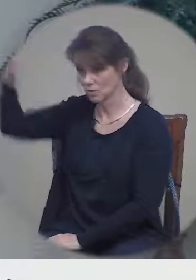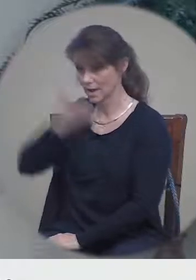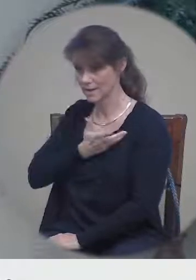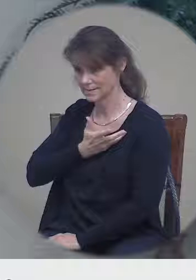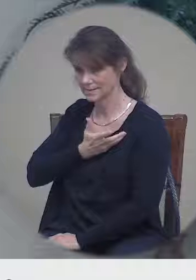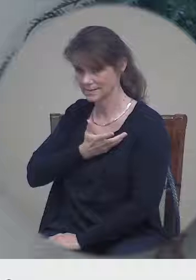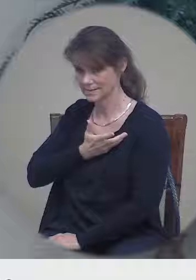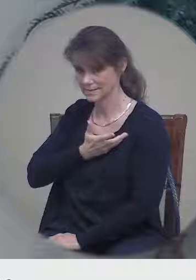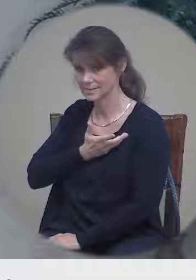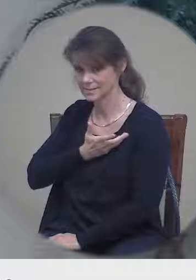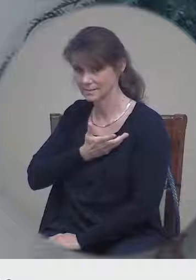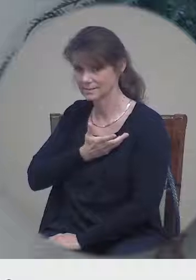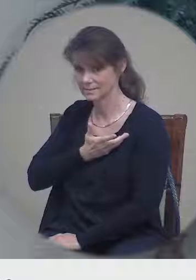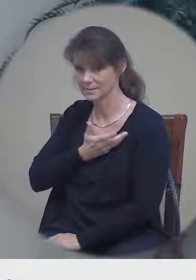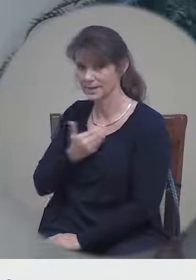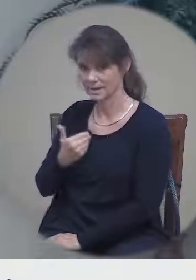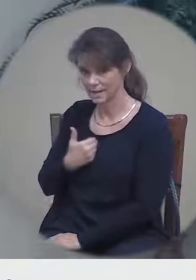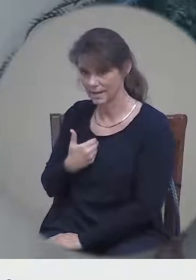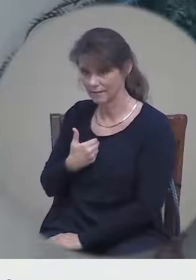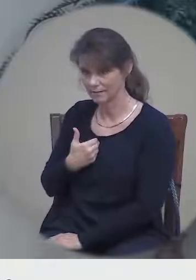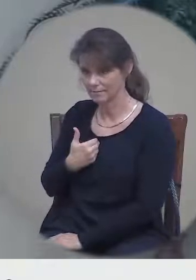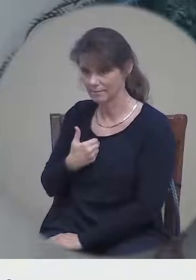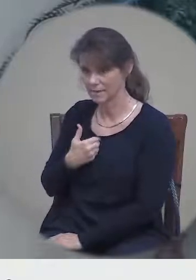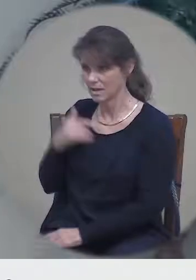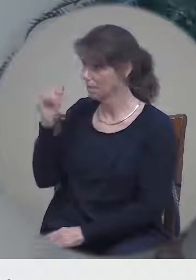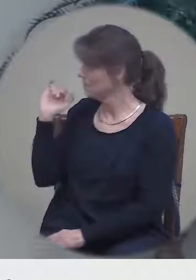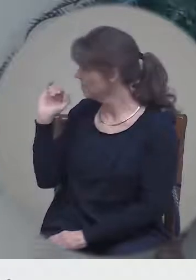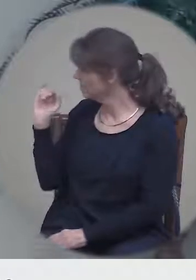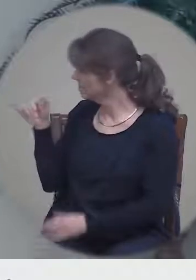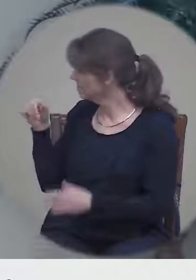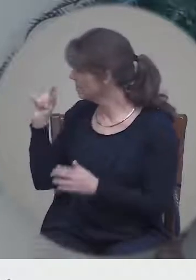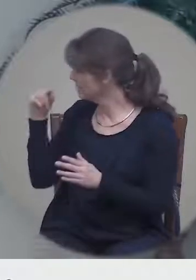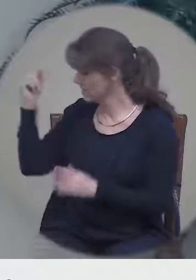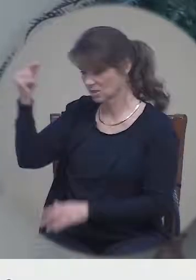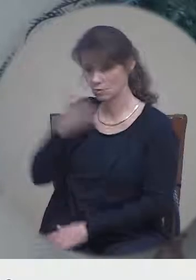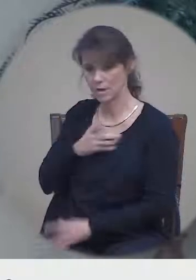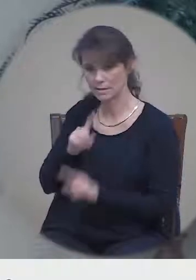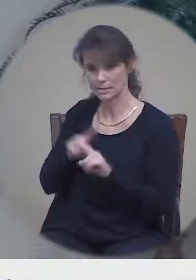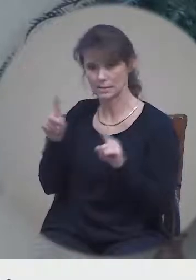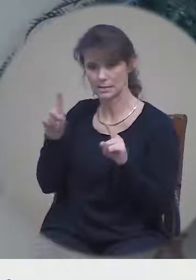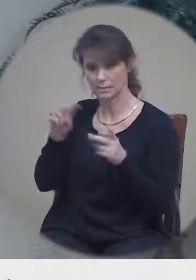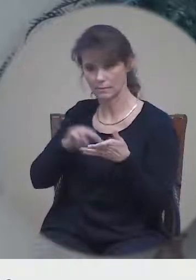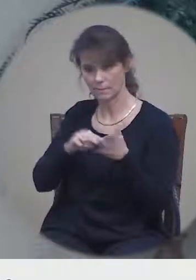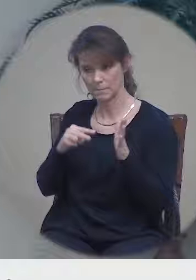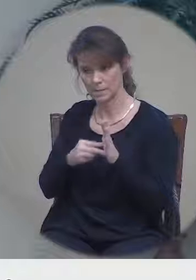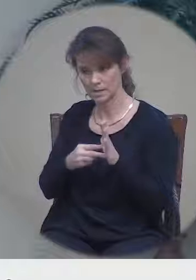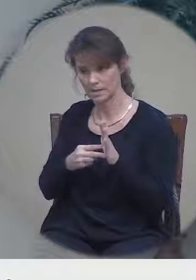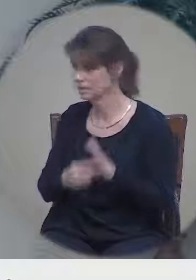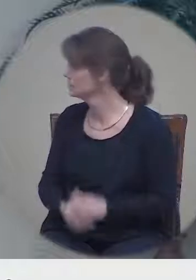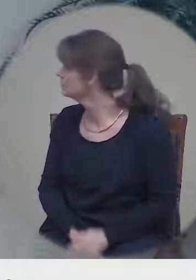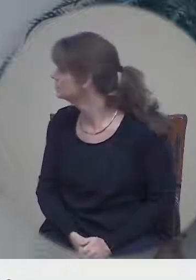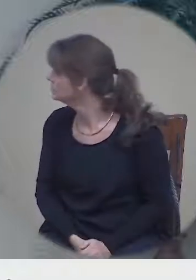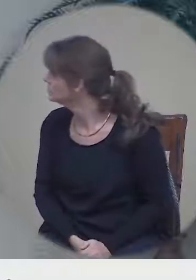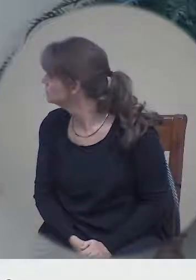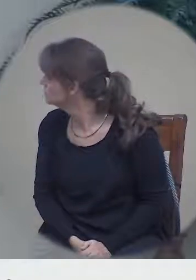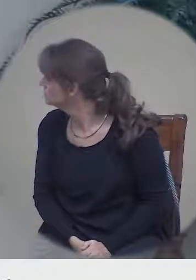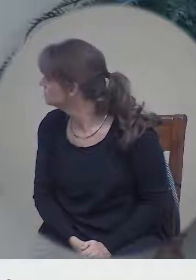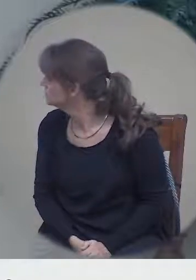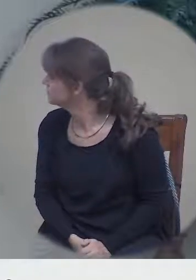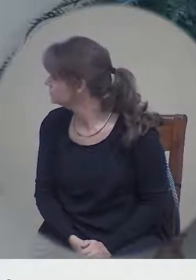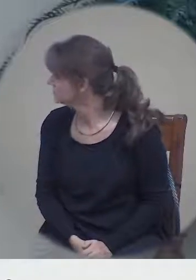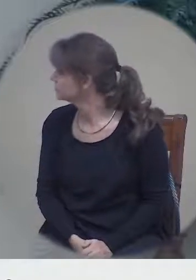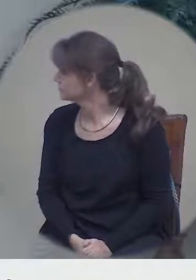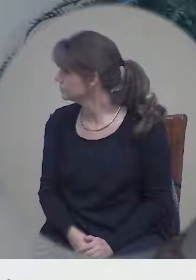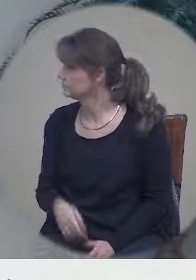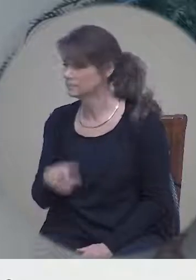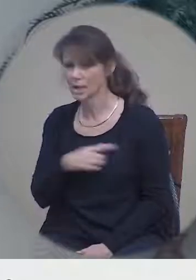up. This has a different meaning. I would hesitate to use the Greek because I know nothing about Greek, but